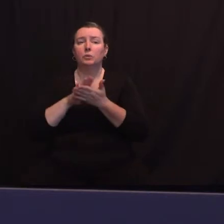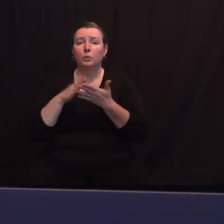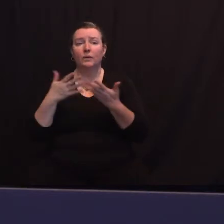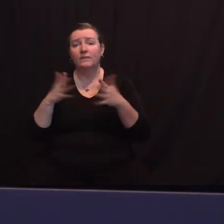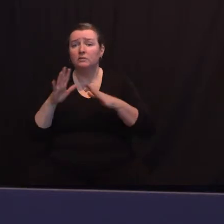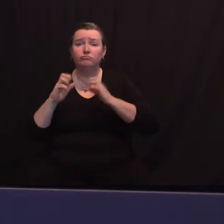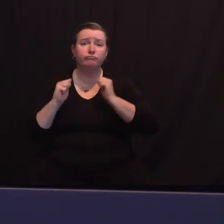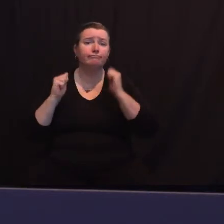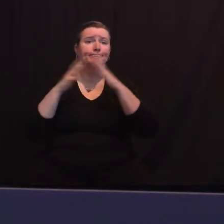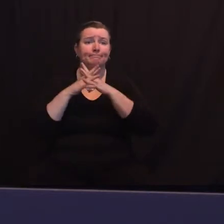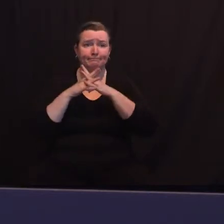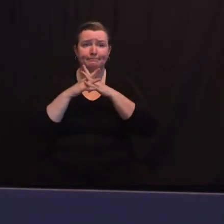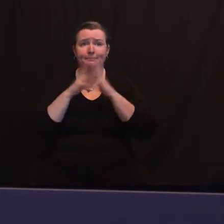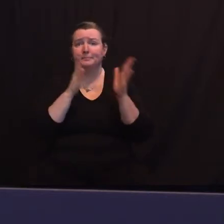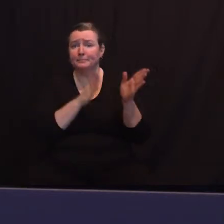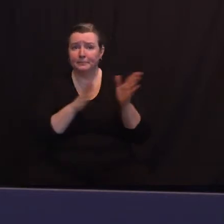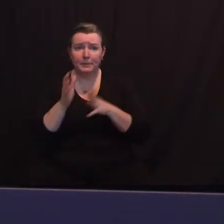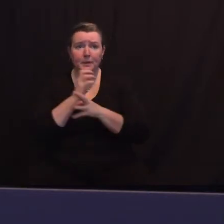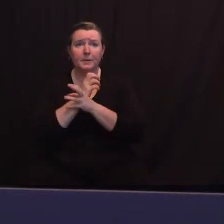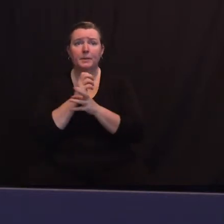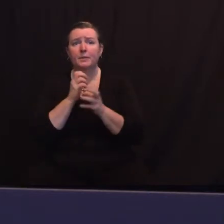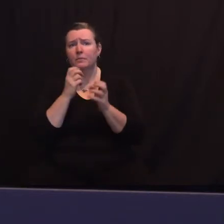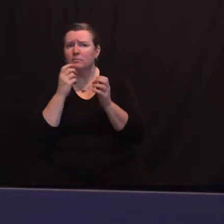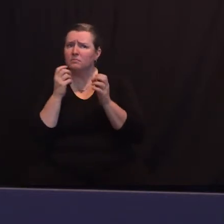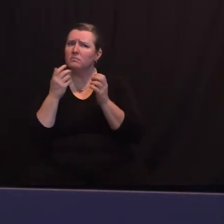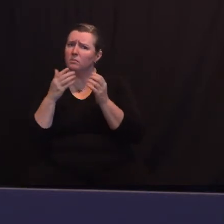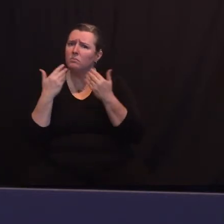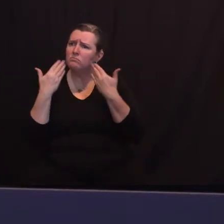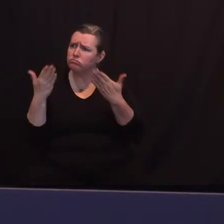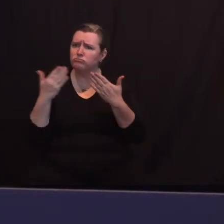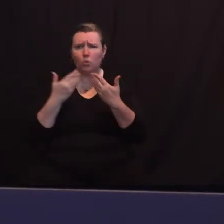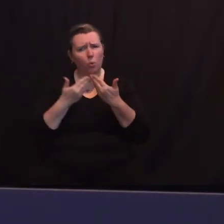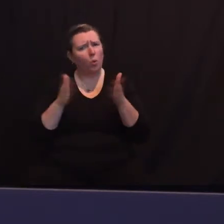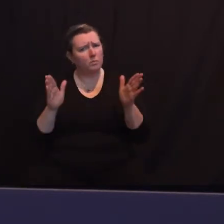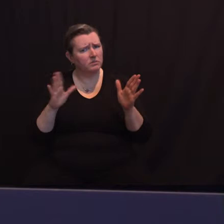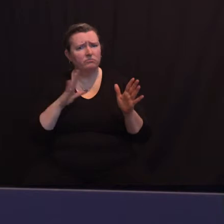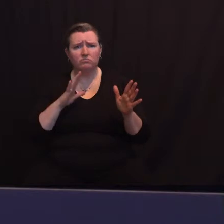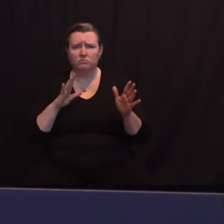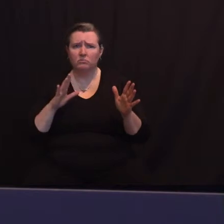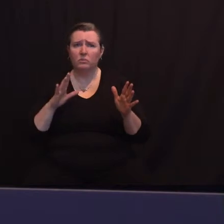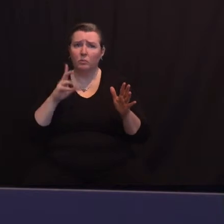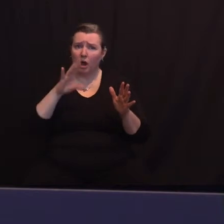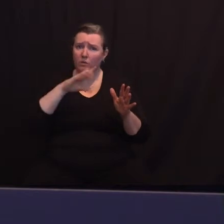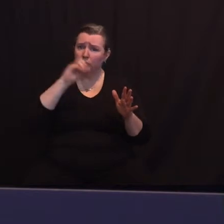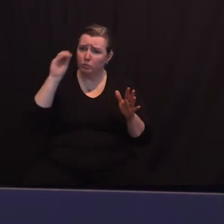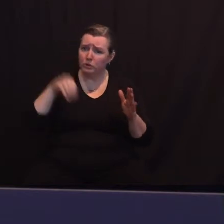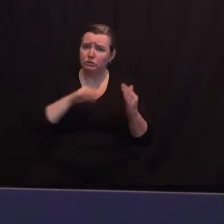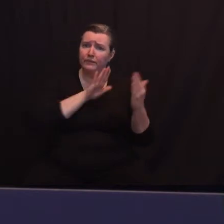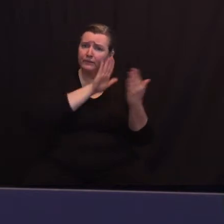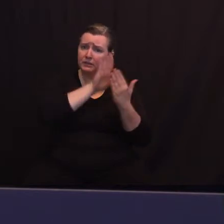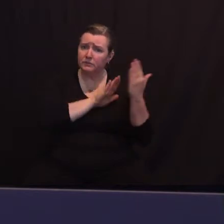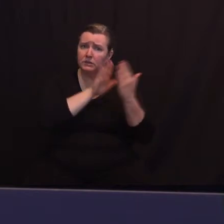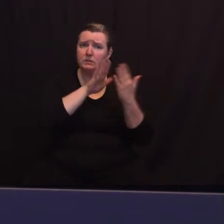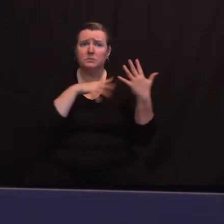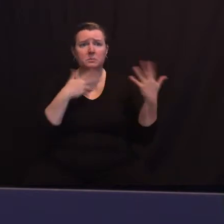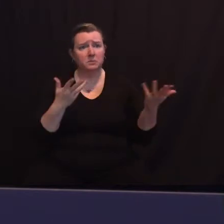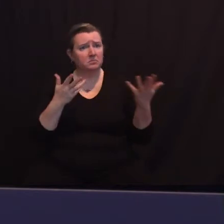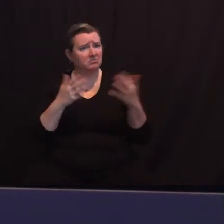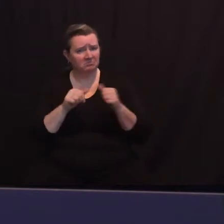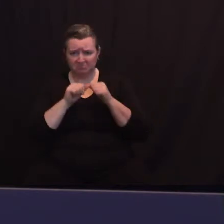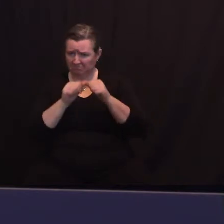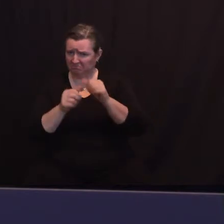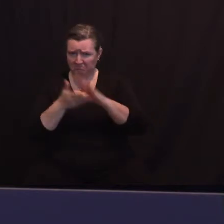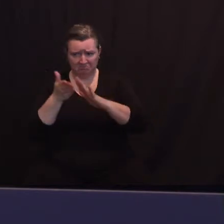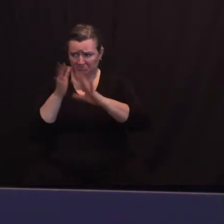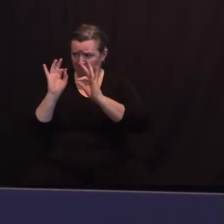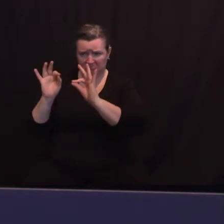that have allowed them to successfully open full in-person instruction may generally continue to follow